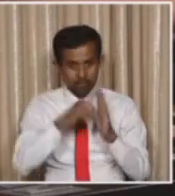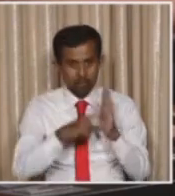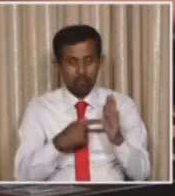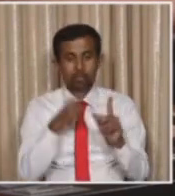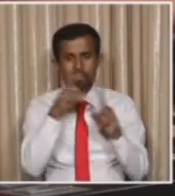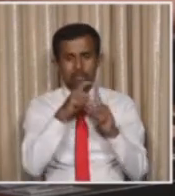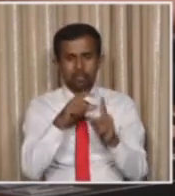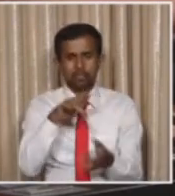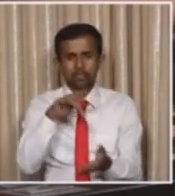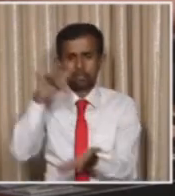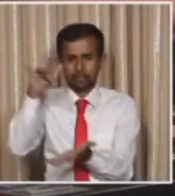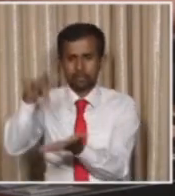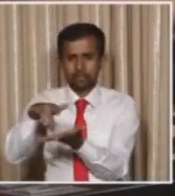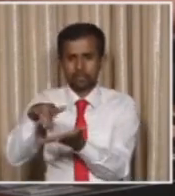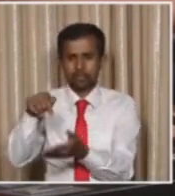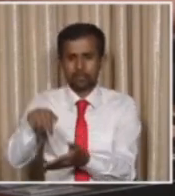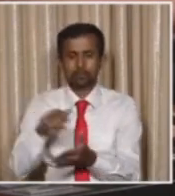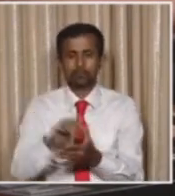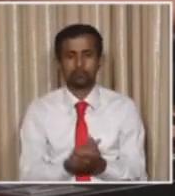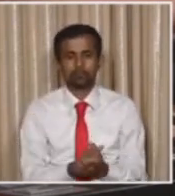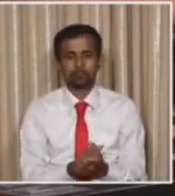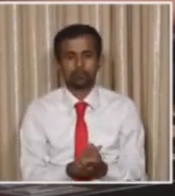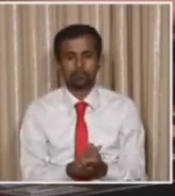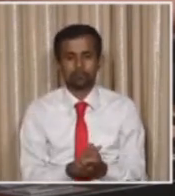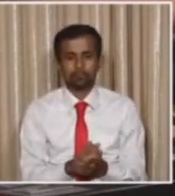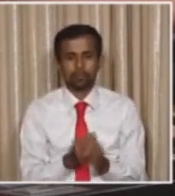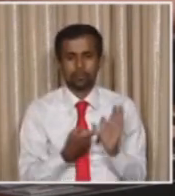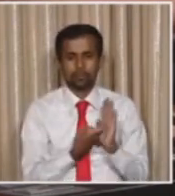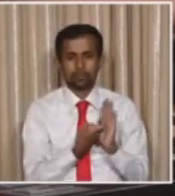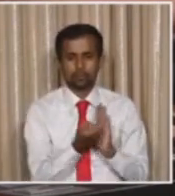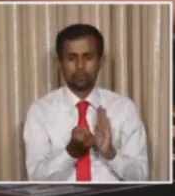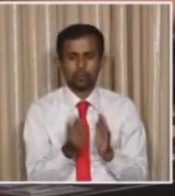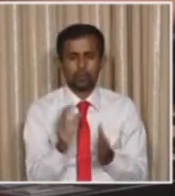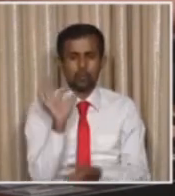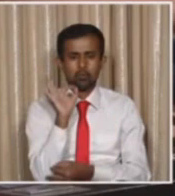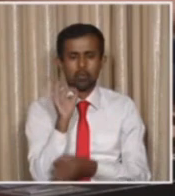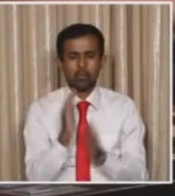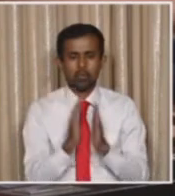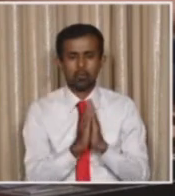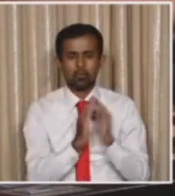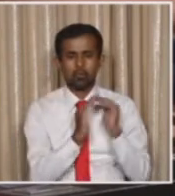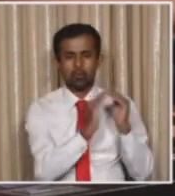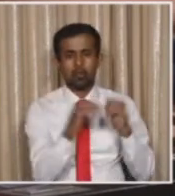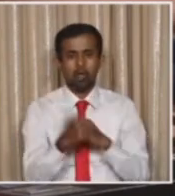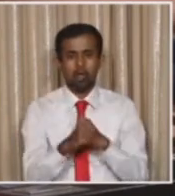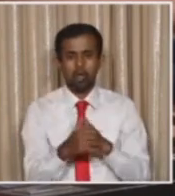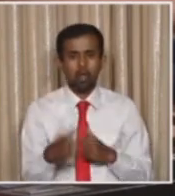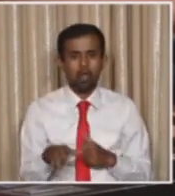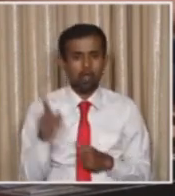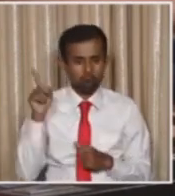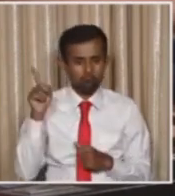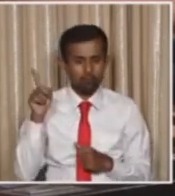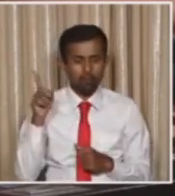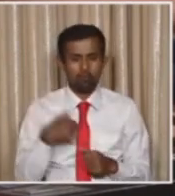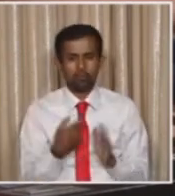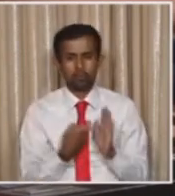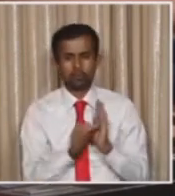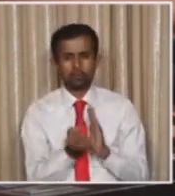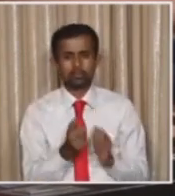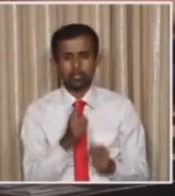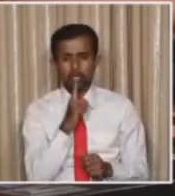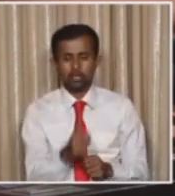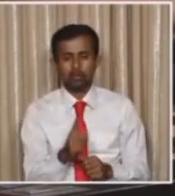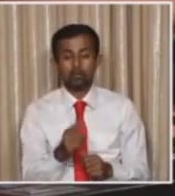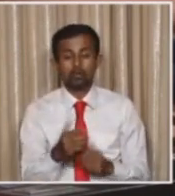There is a illegal Buddhist vihara that has been built. And I say it is illegal because it is built on private